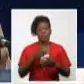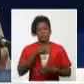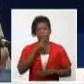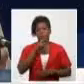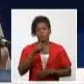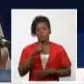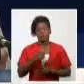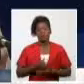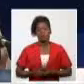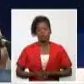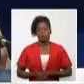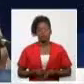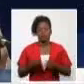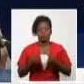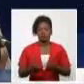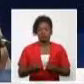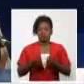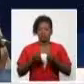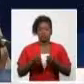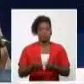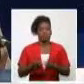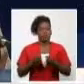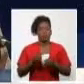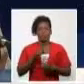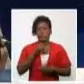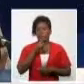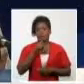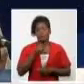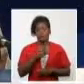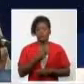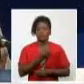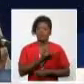he presented a group of complications,